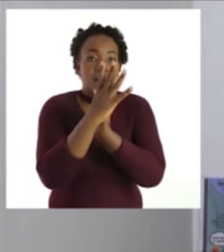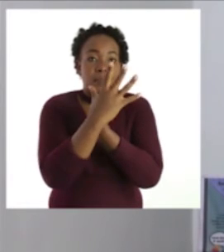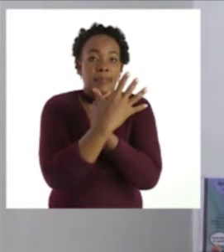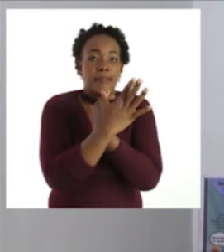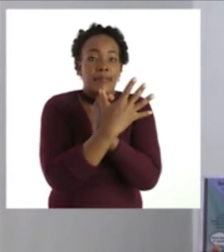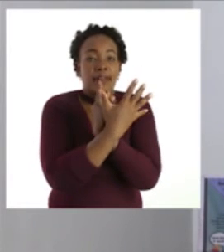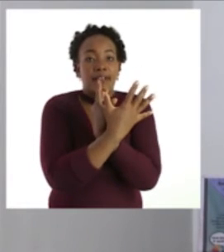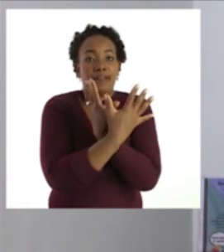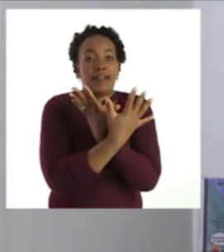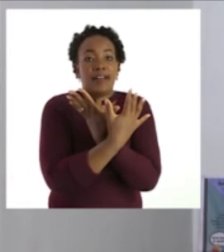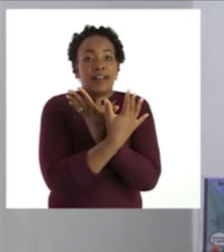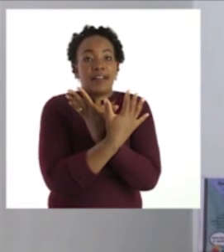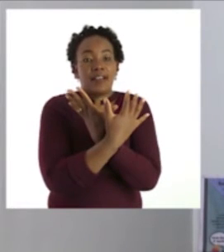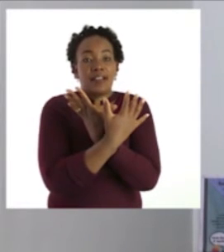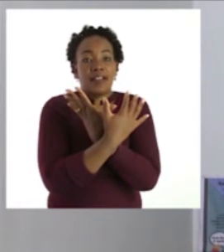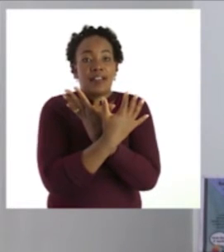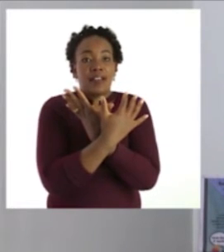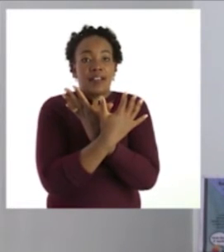butterfly